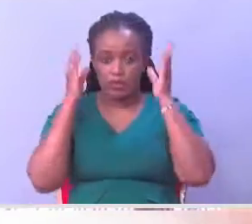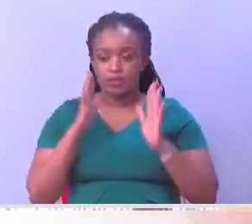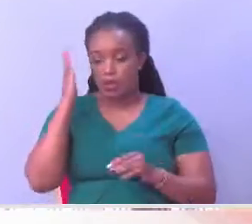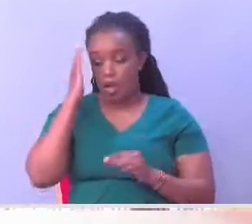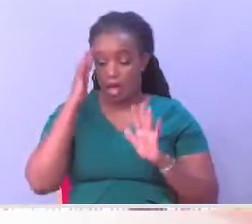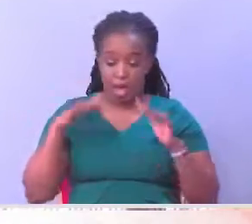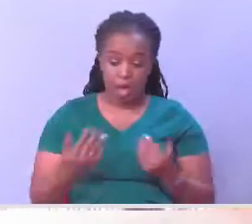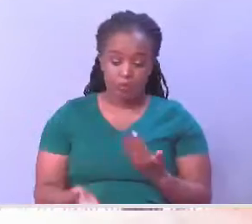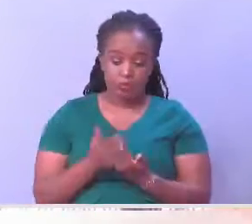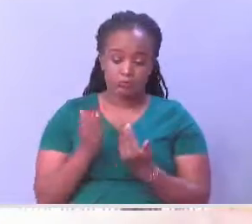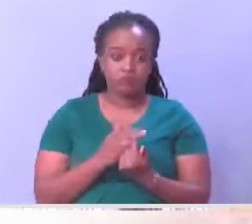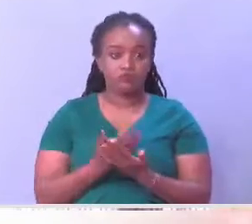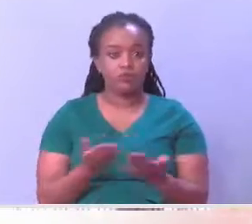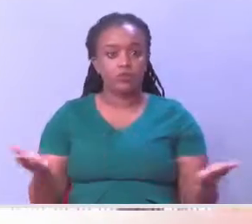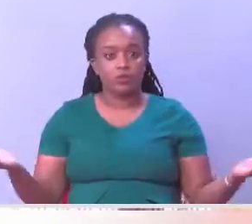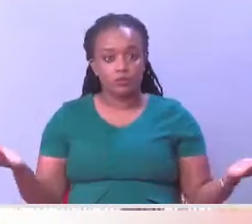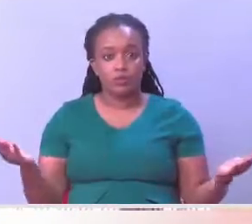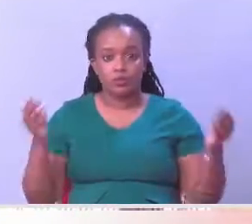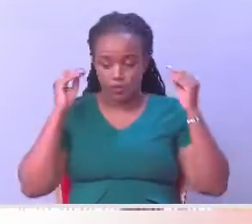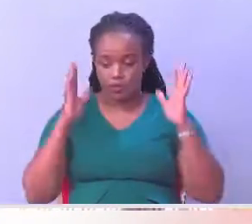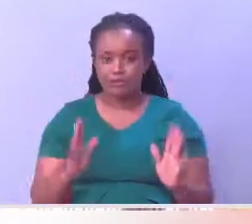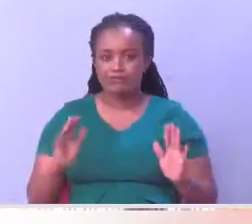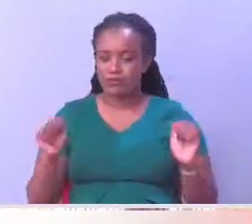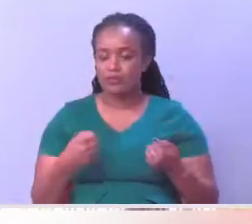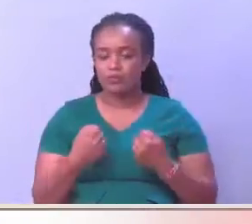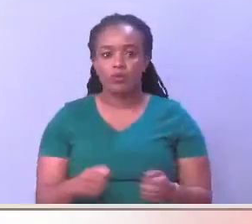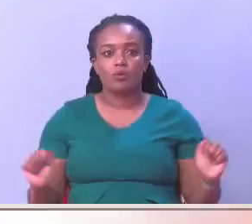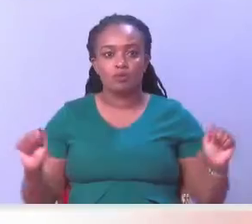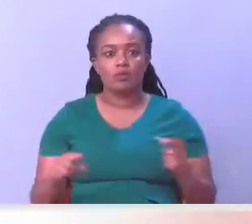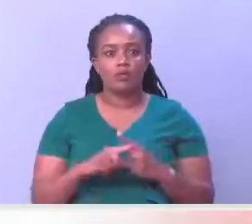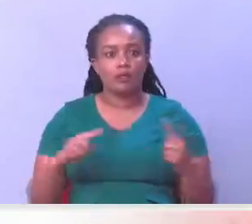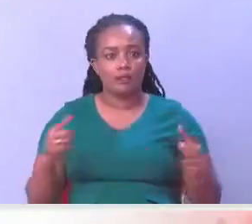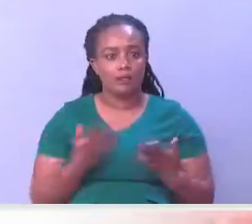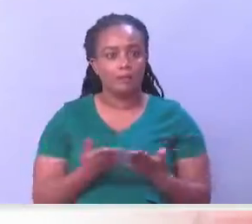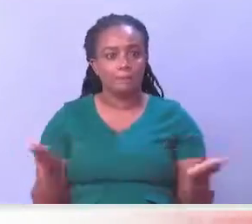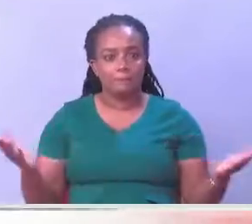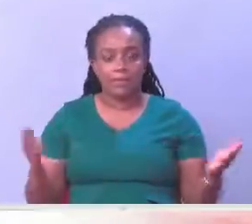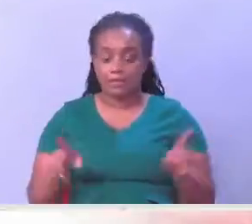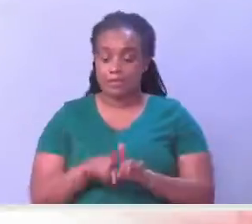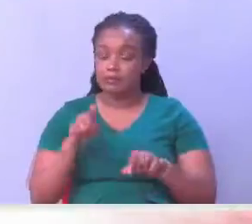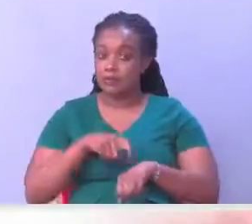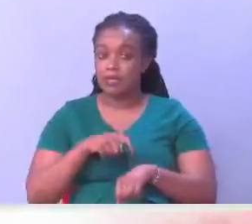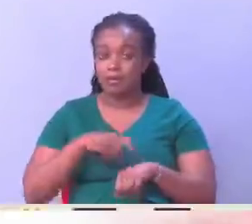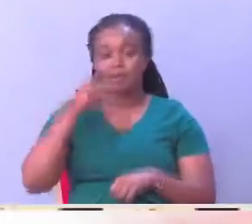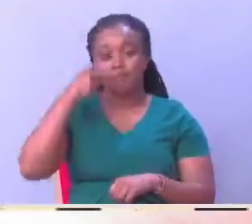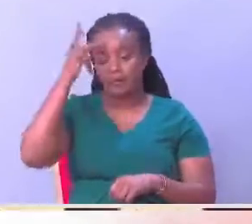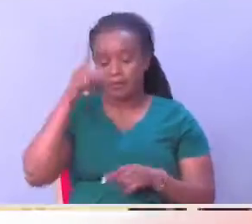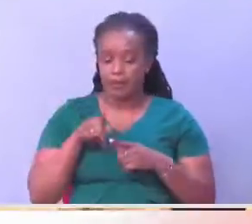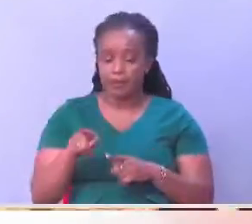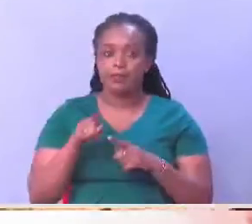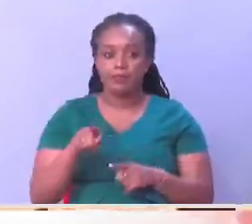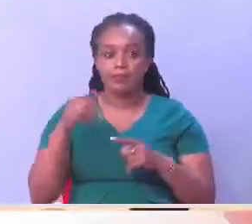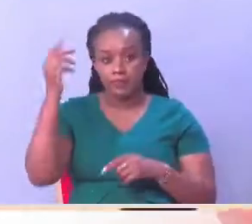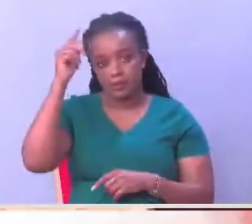them. They cannot do very bad things to them. At the same time, parents have faulted the government for